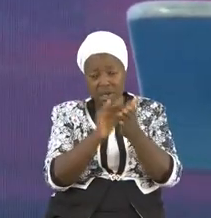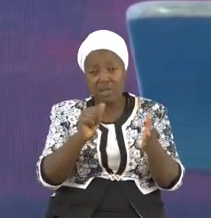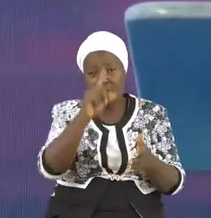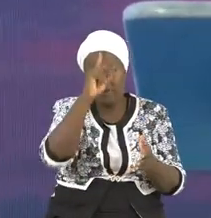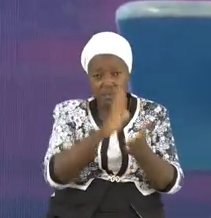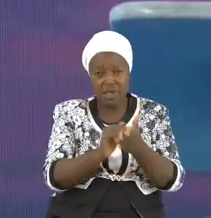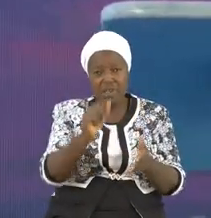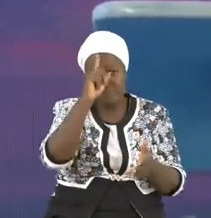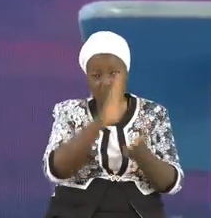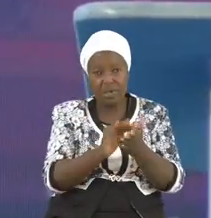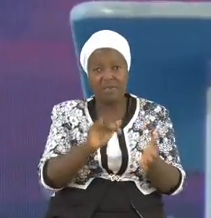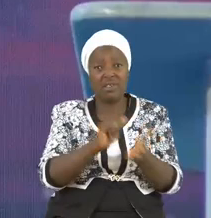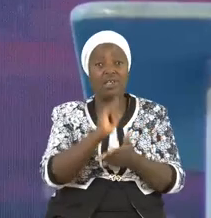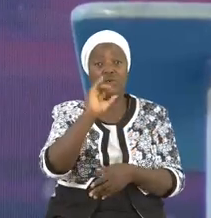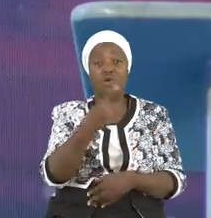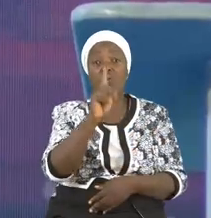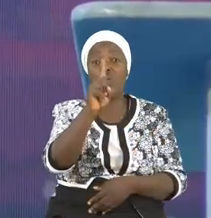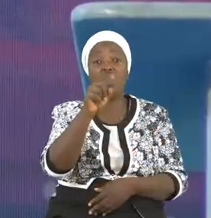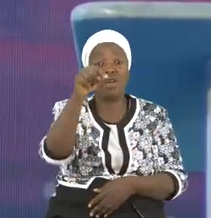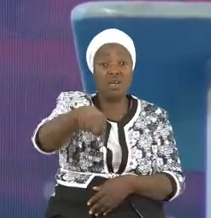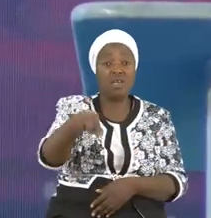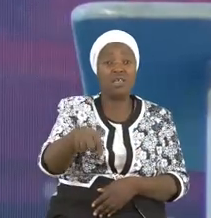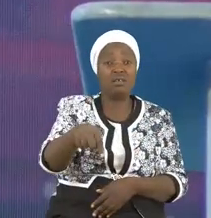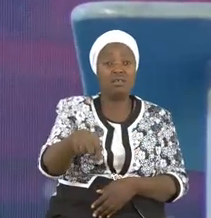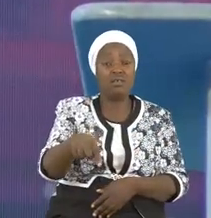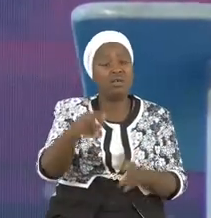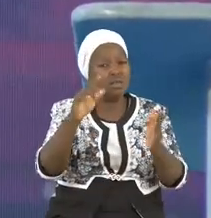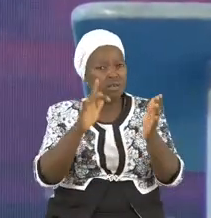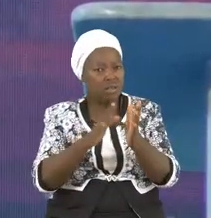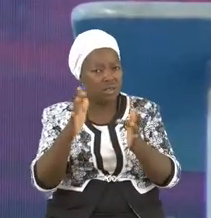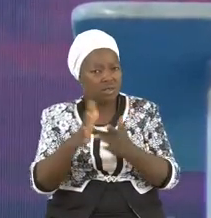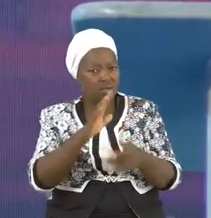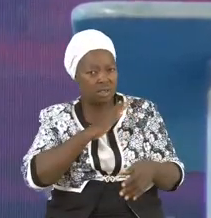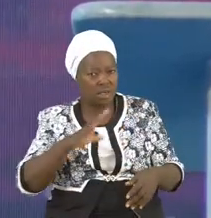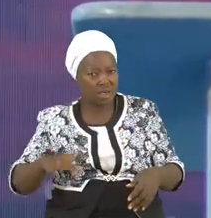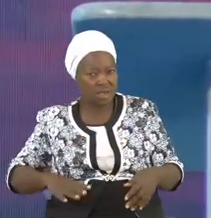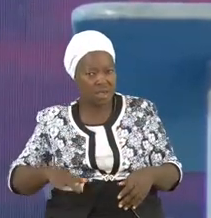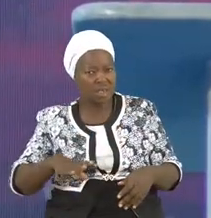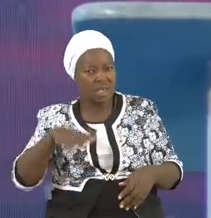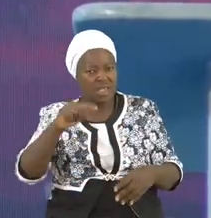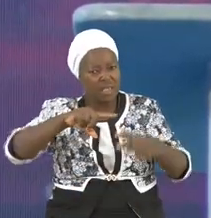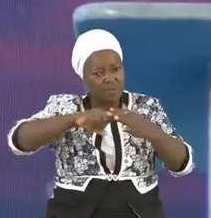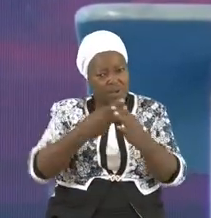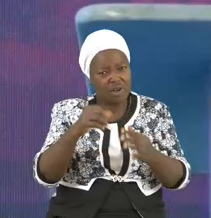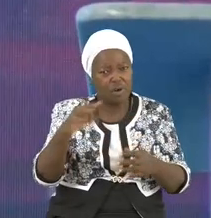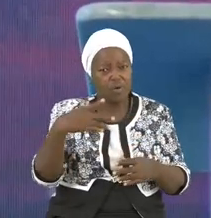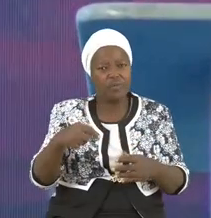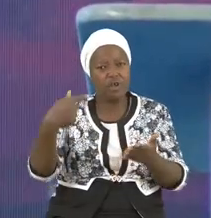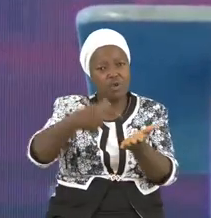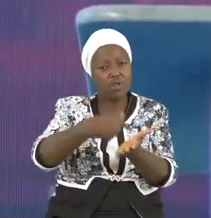leg. Jesus Christ, the originator of the gospel,